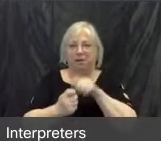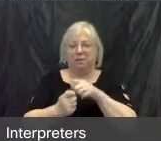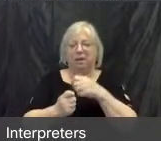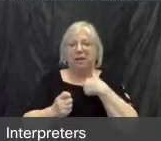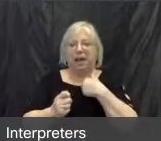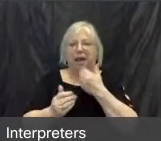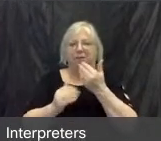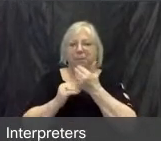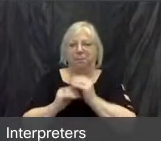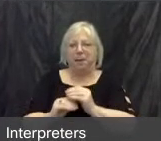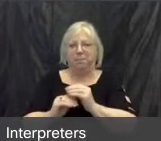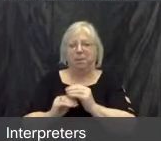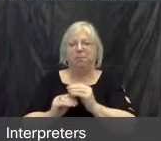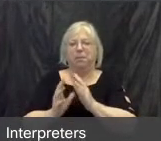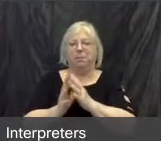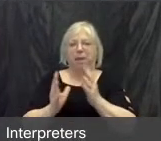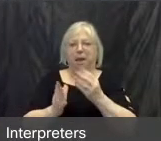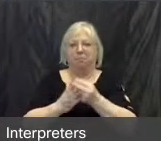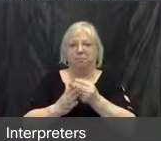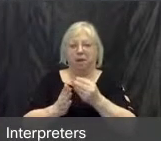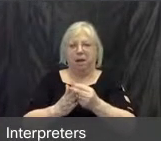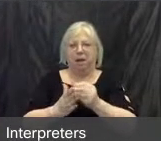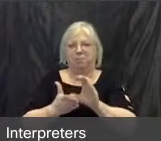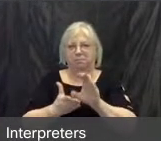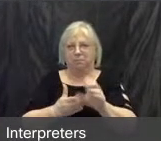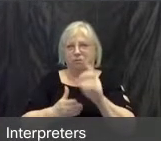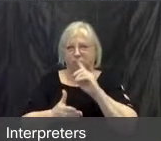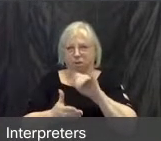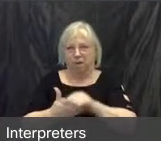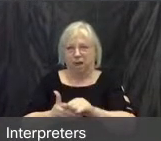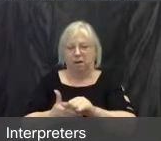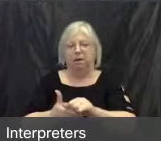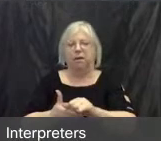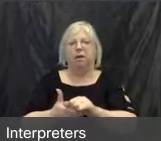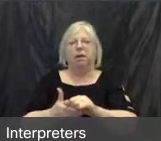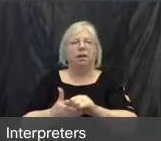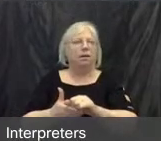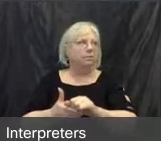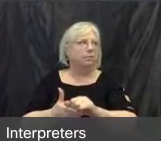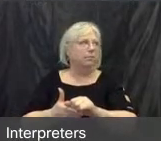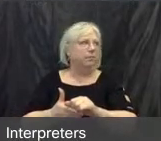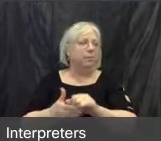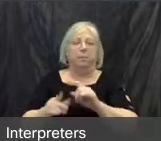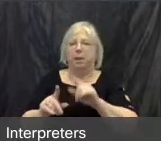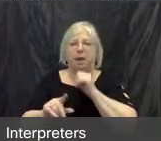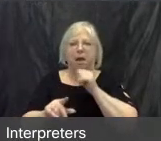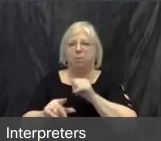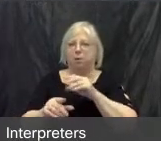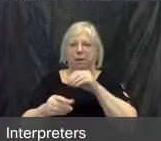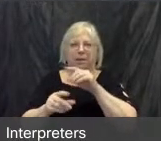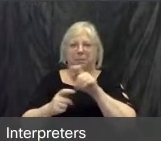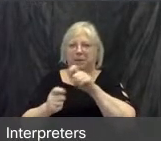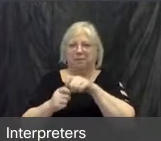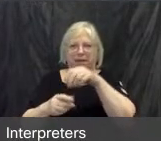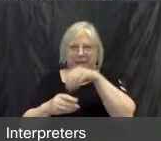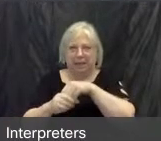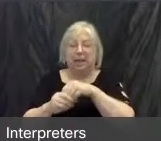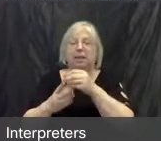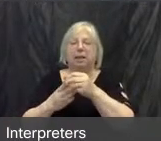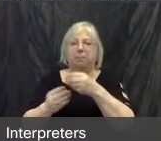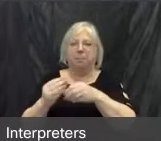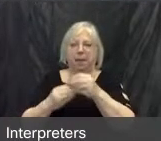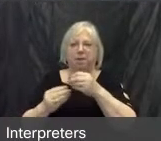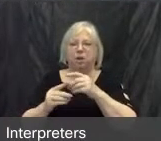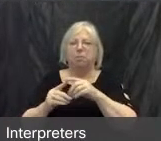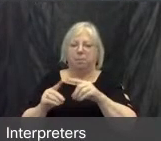minimum amount toward that. We have not put that specifically in the budget, designating